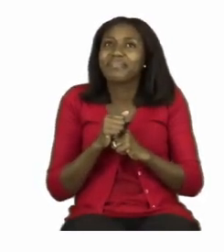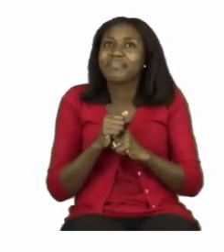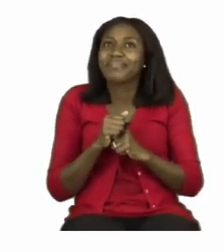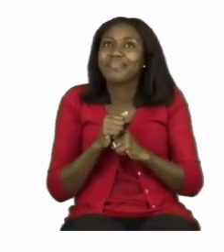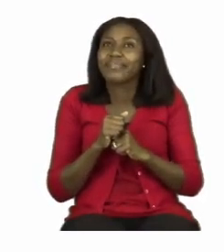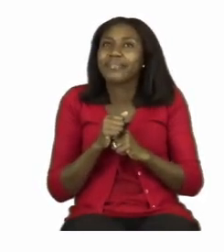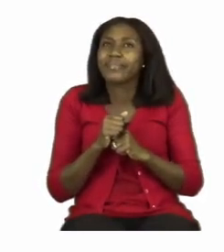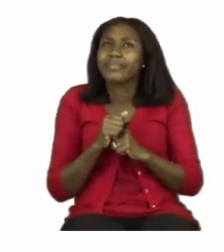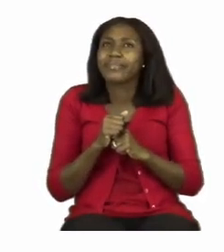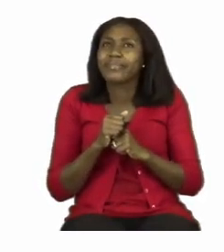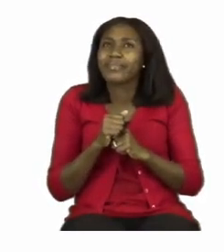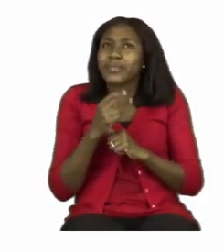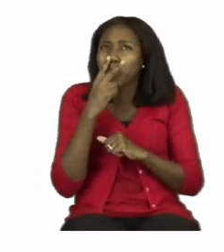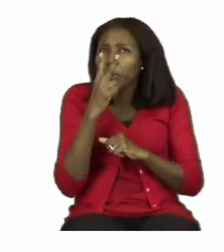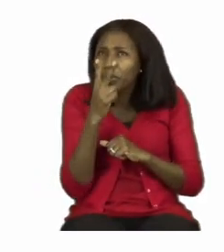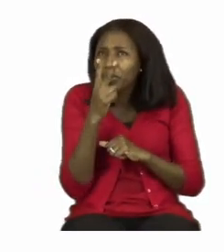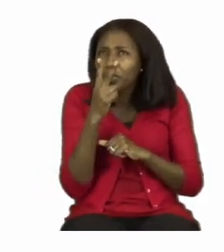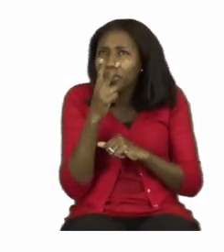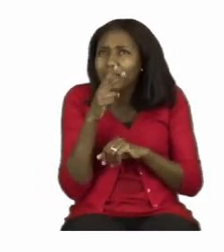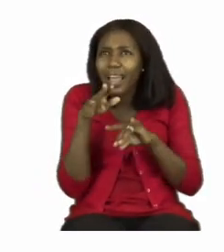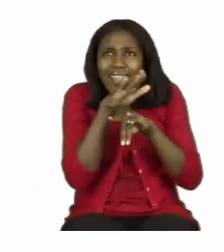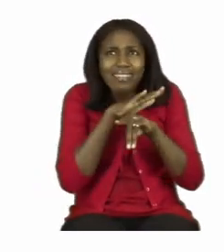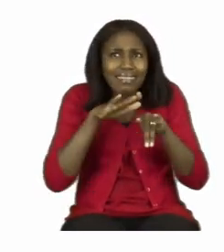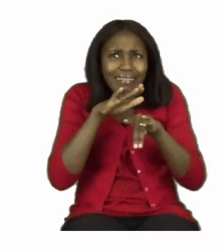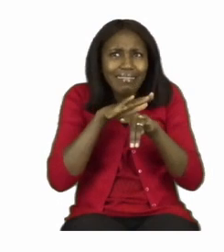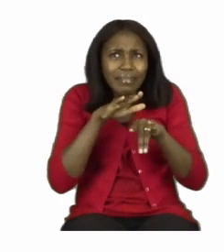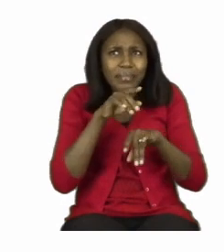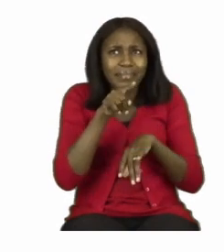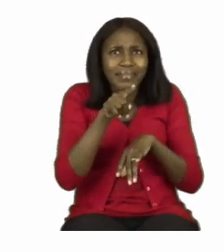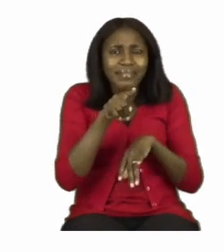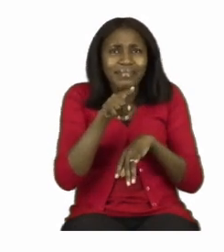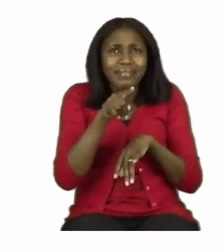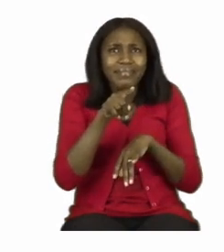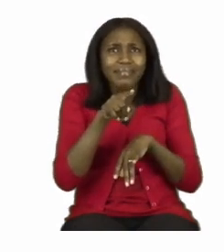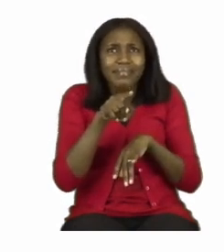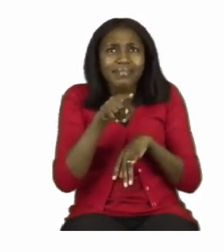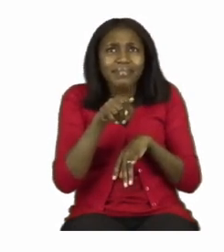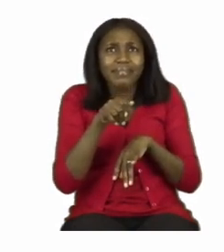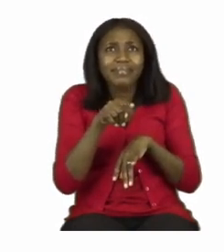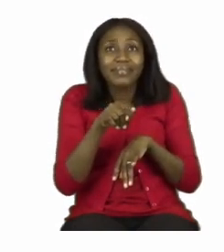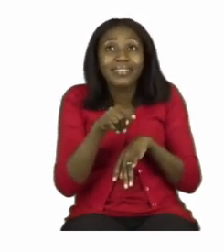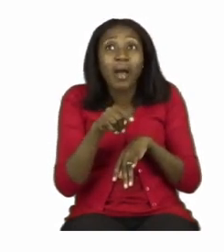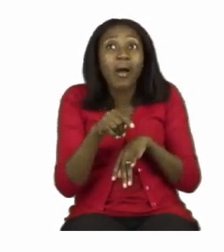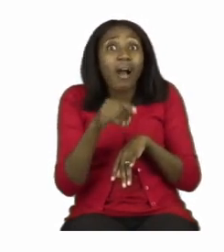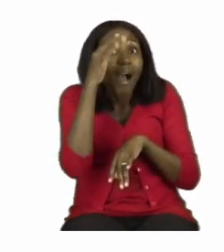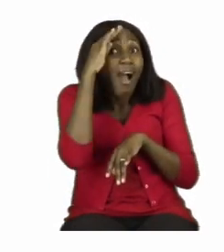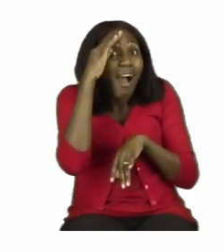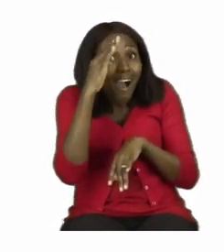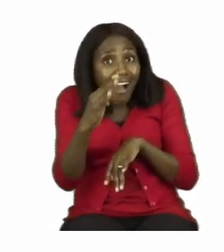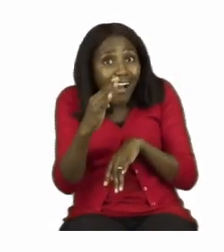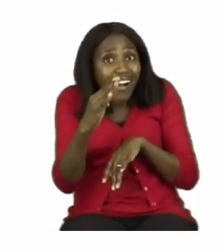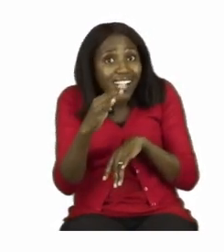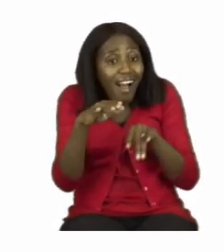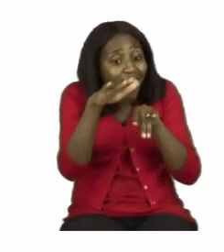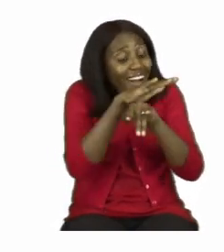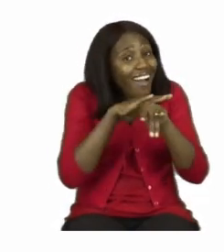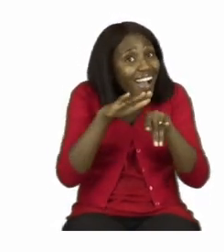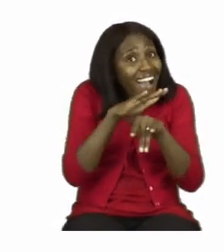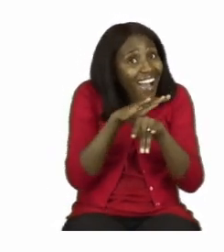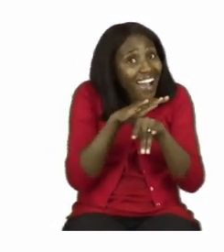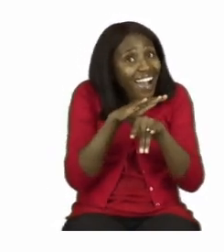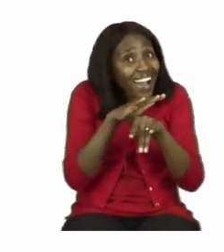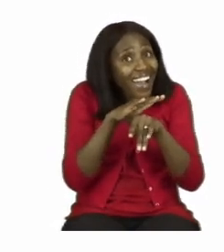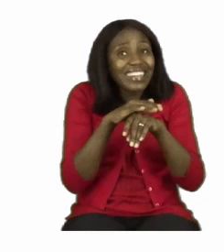we have a squirrel. Everyone, let's say hi to Mr. Squirrel.